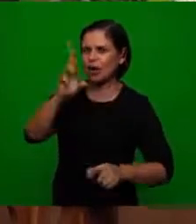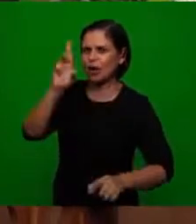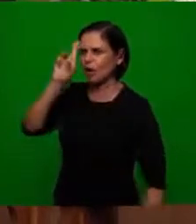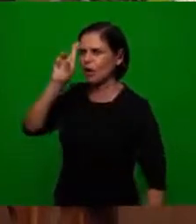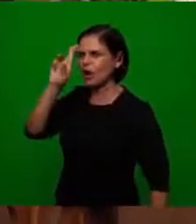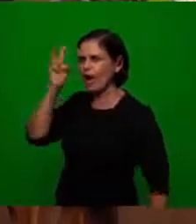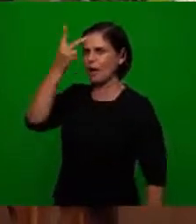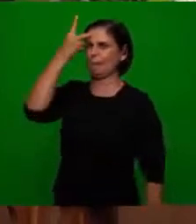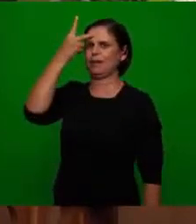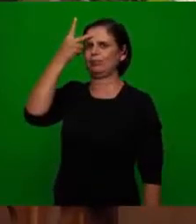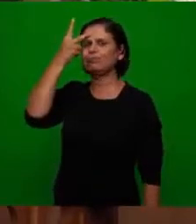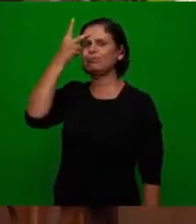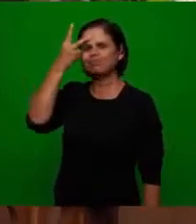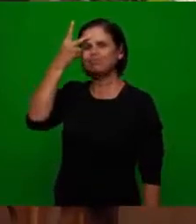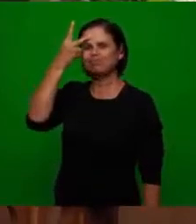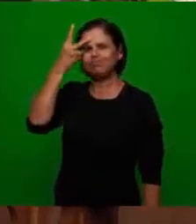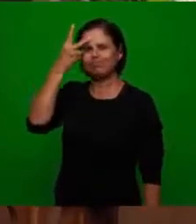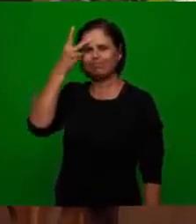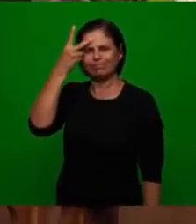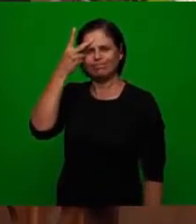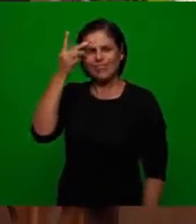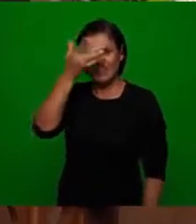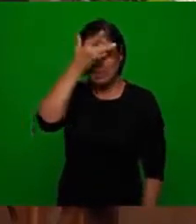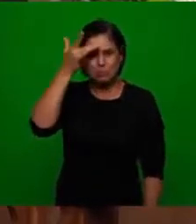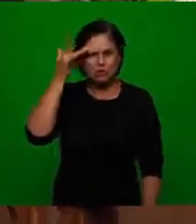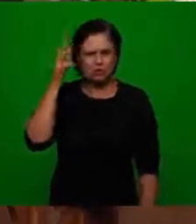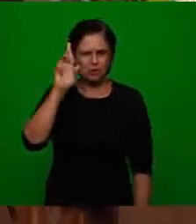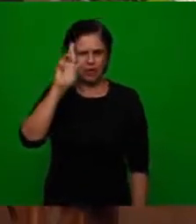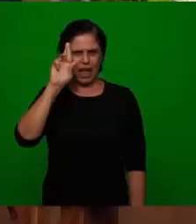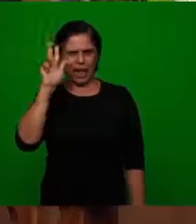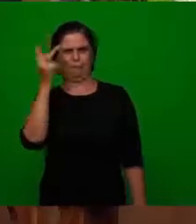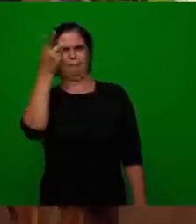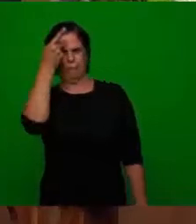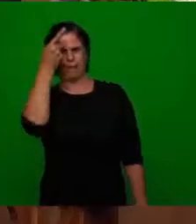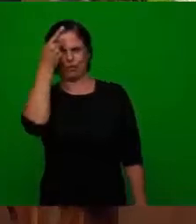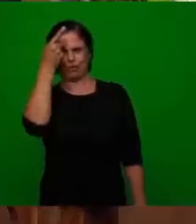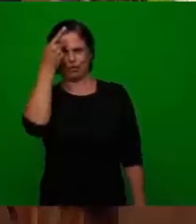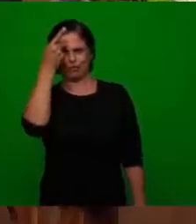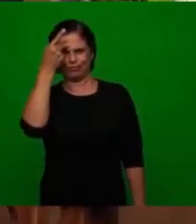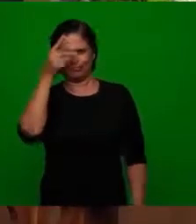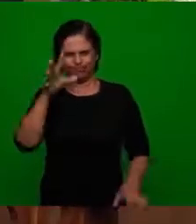rebellion against man's life and man in his rebellion,